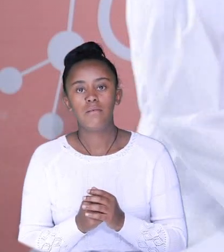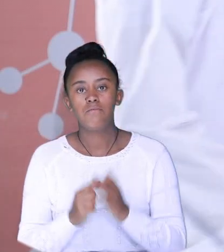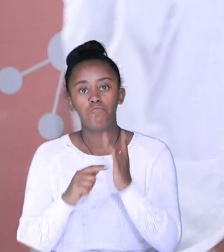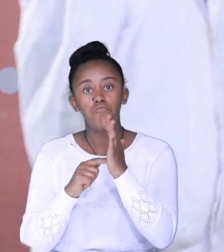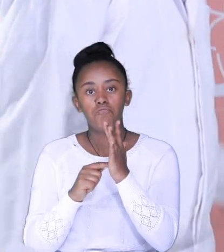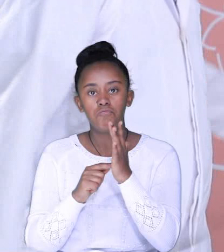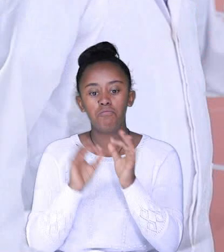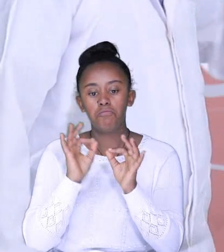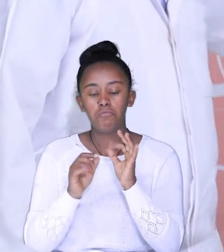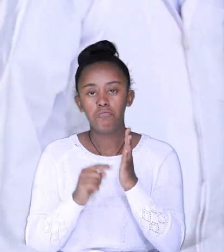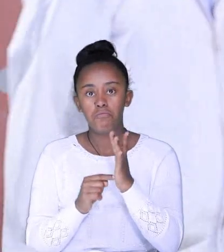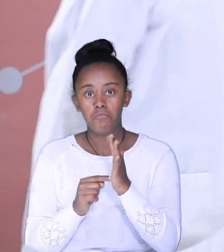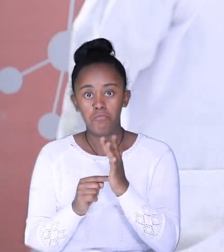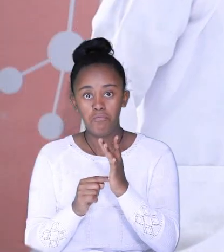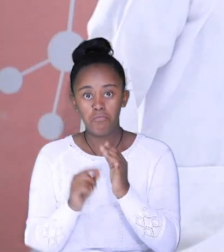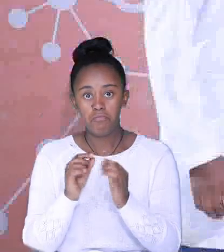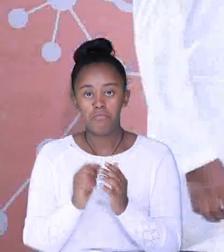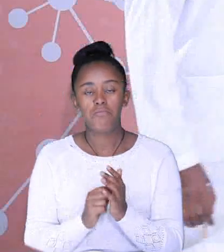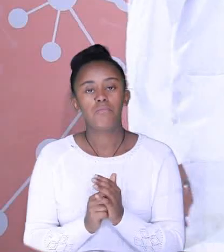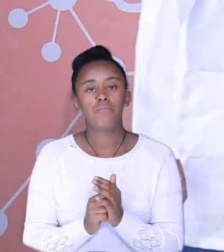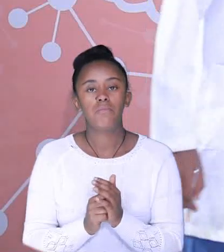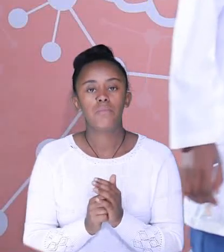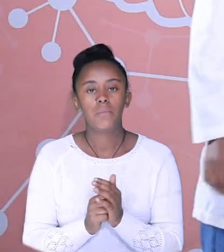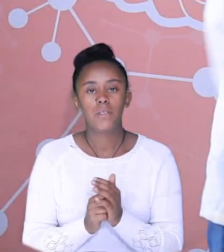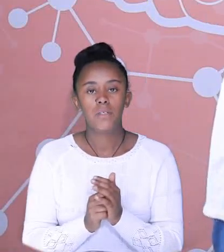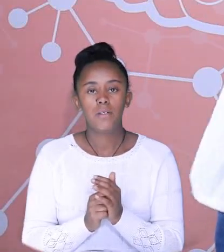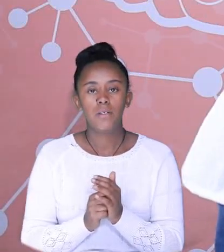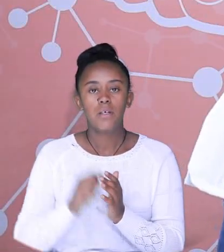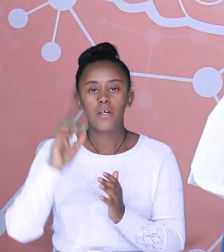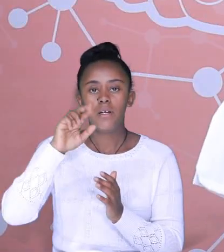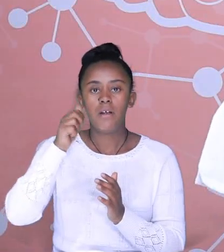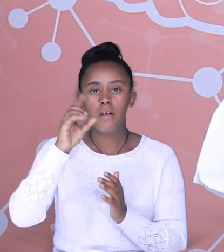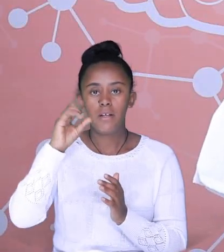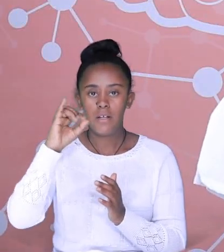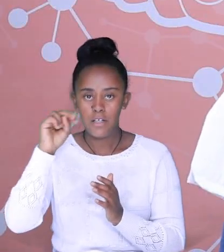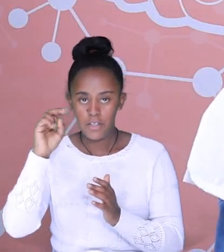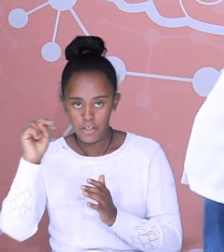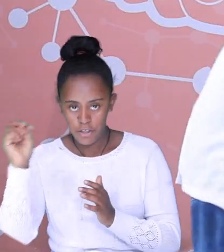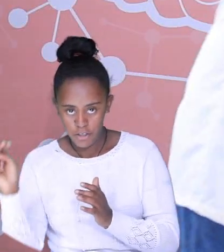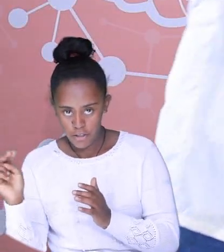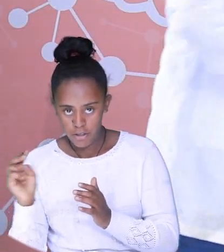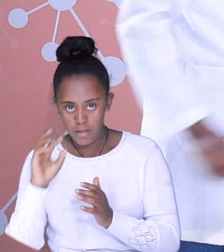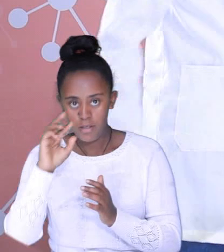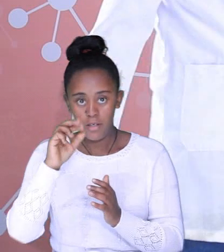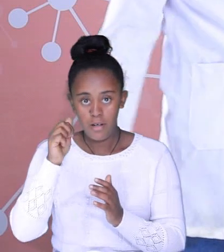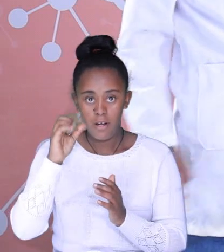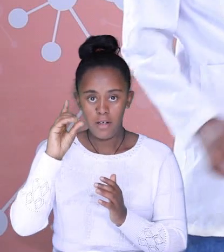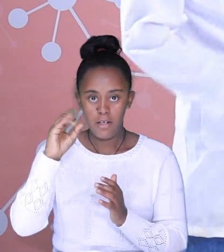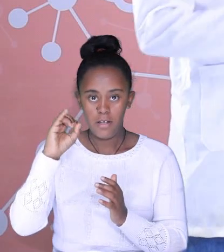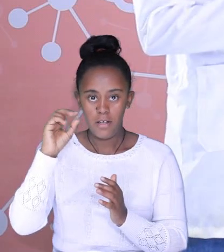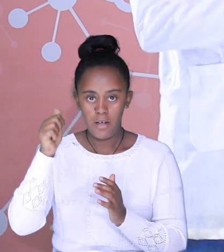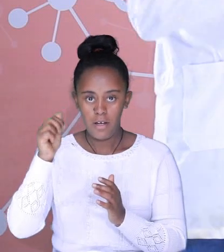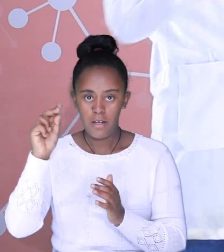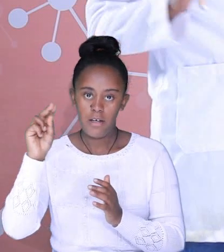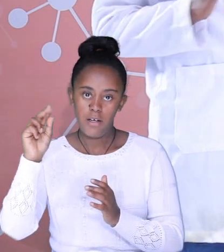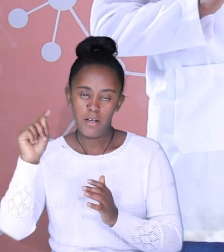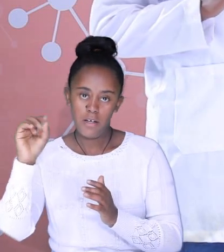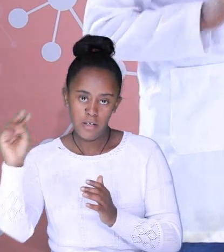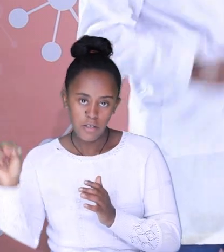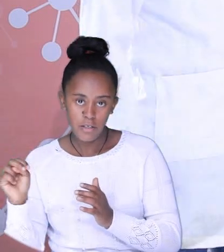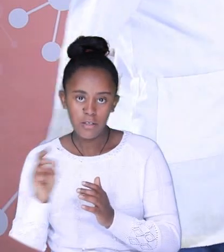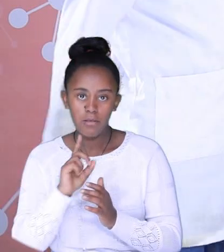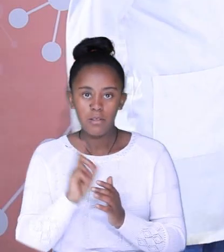emits radiation radiation in the form of heat and